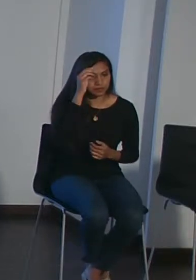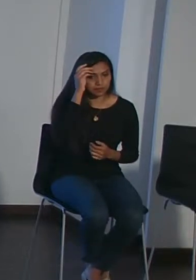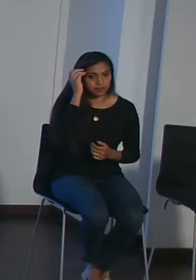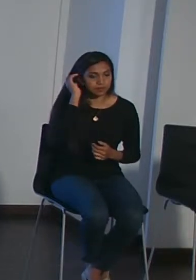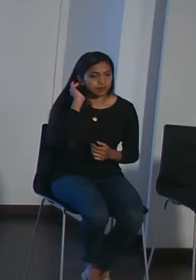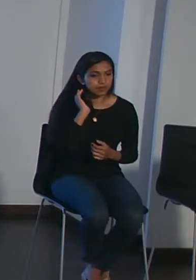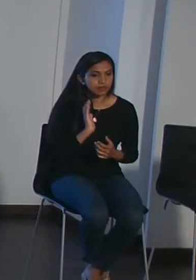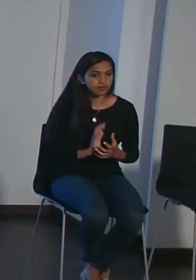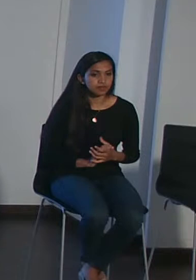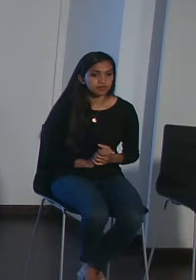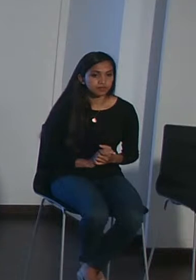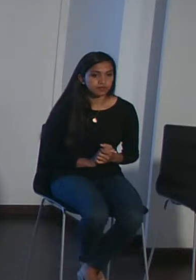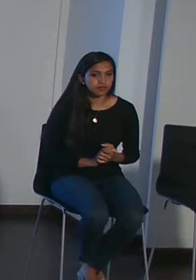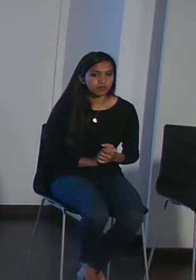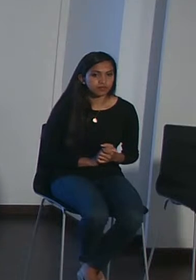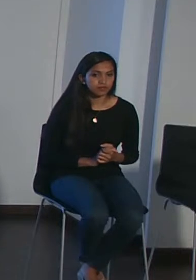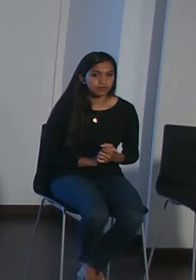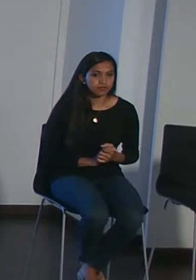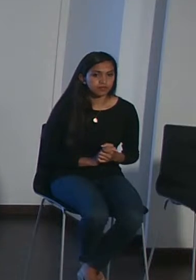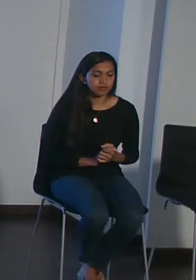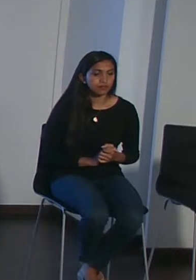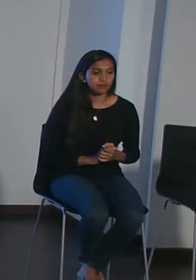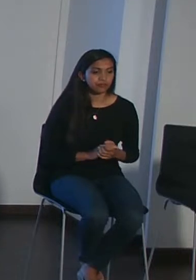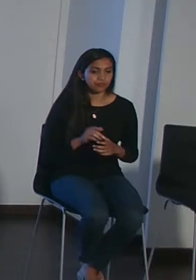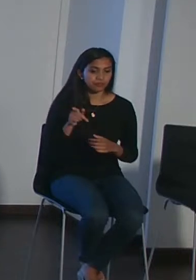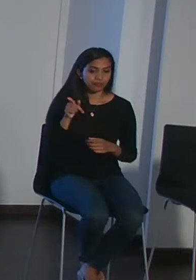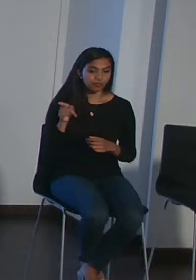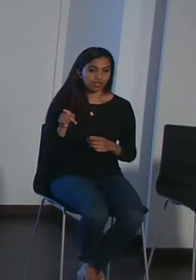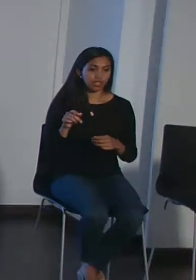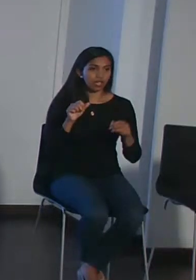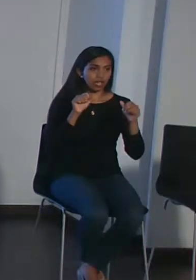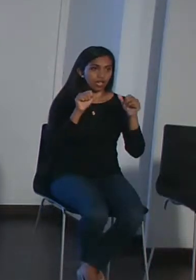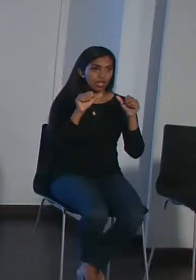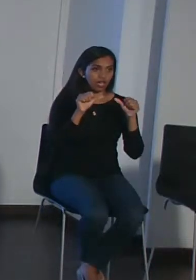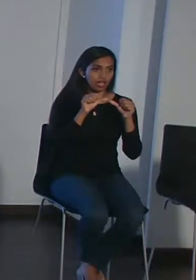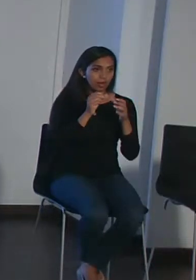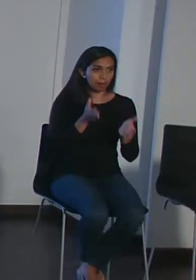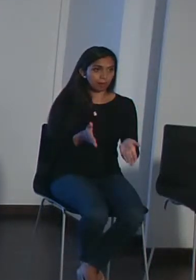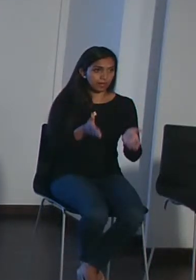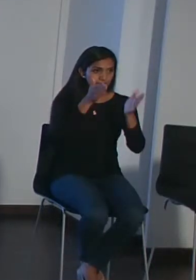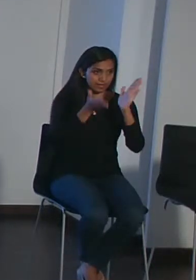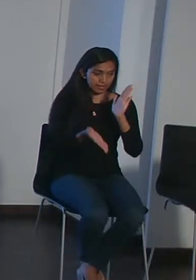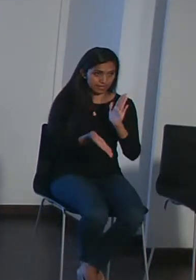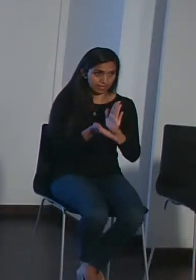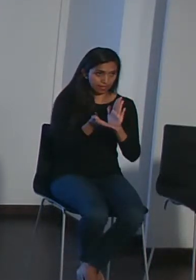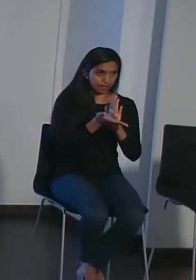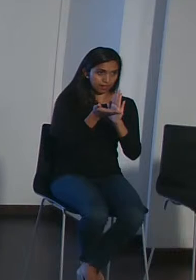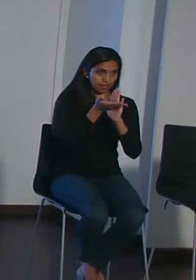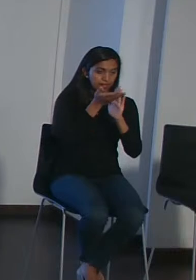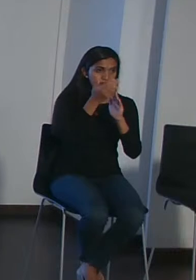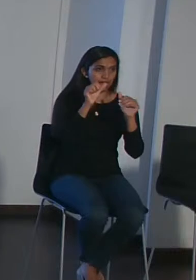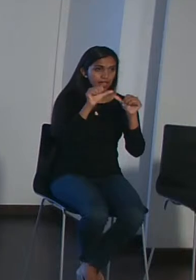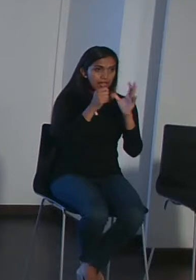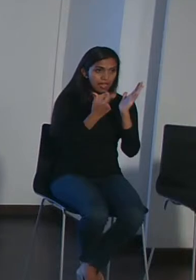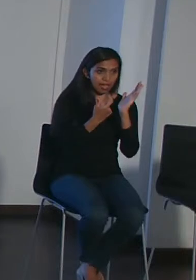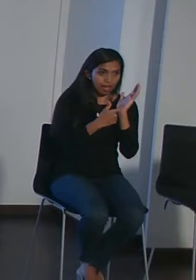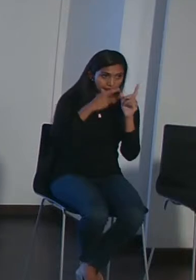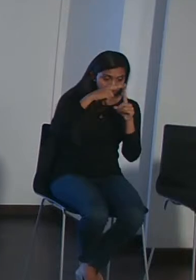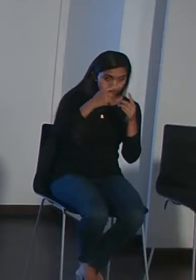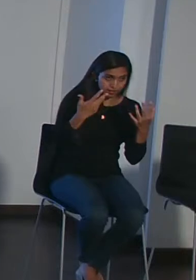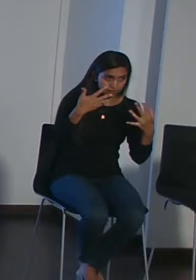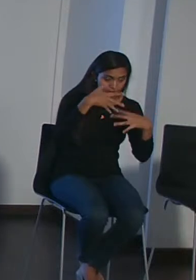I think with reference to architecture, a white cube space is probably the easiest to work with.